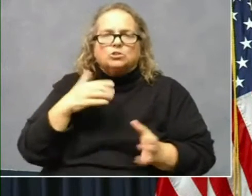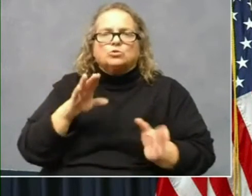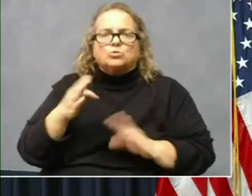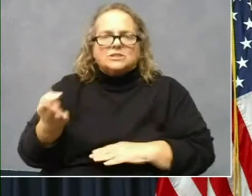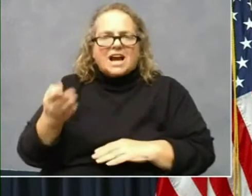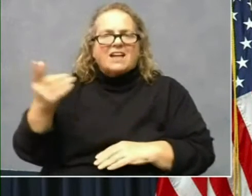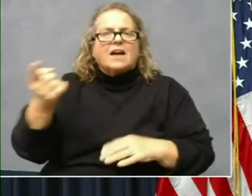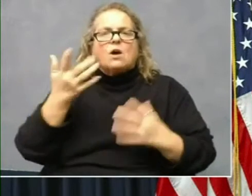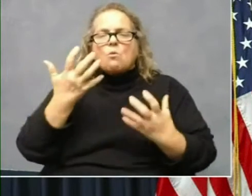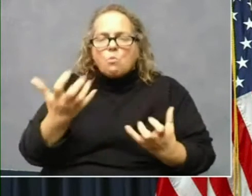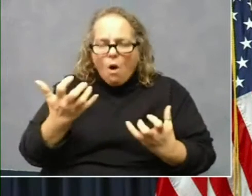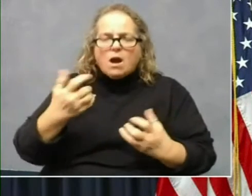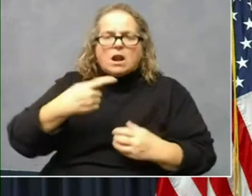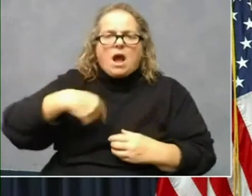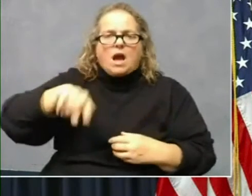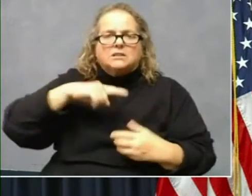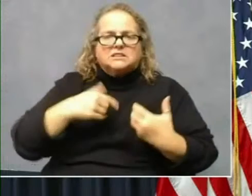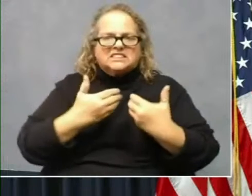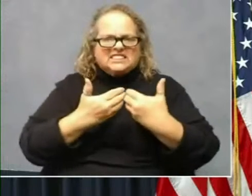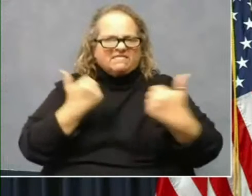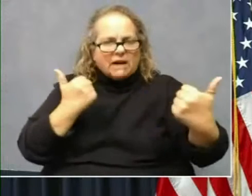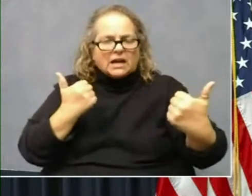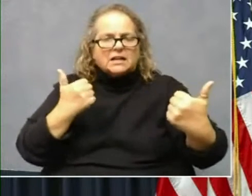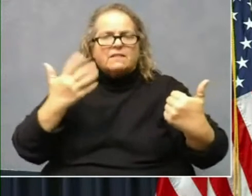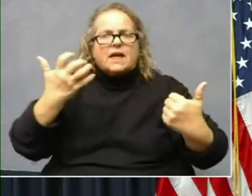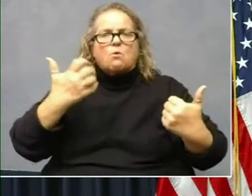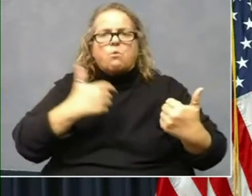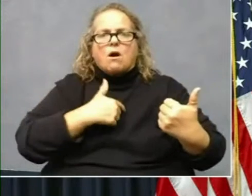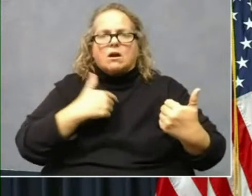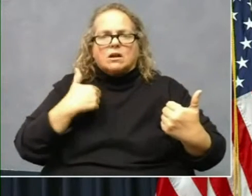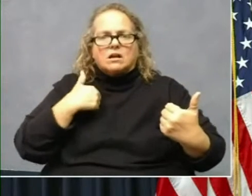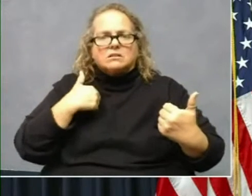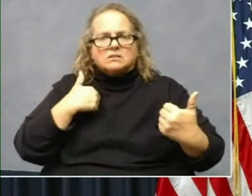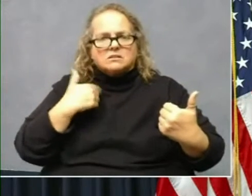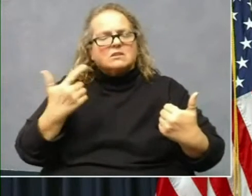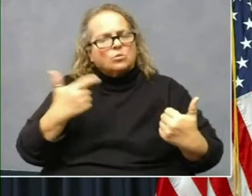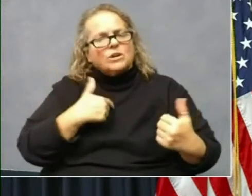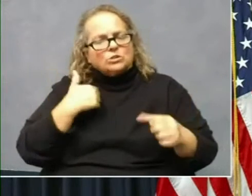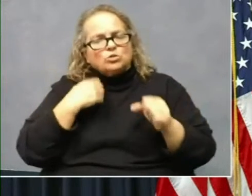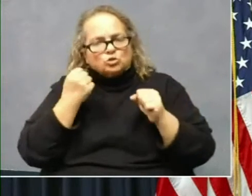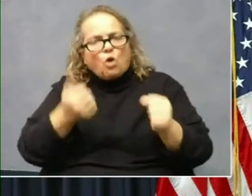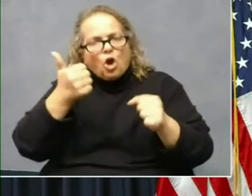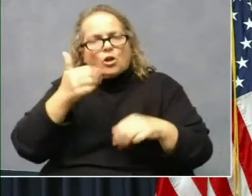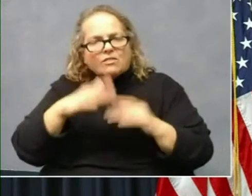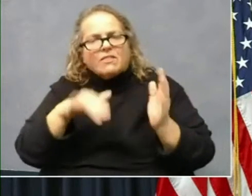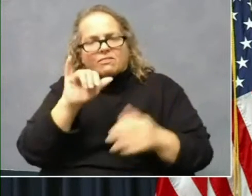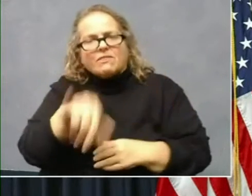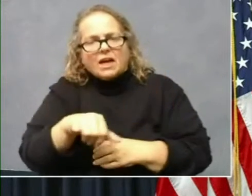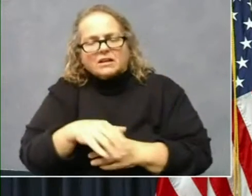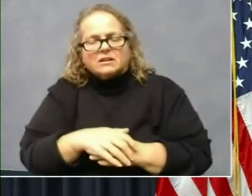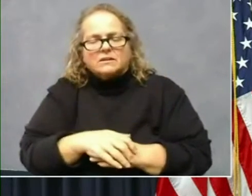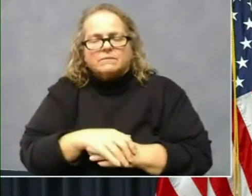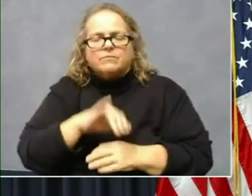possibly can. I think we're stronger than that as Americans. Josh James from WUKY.